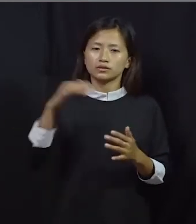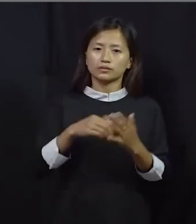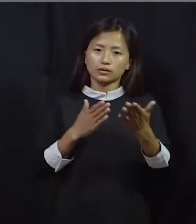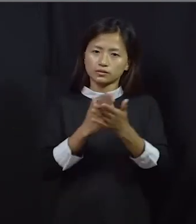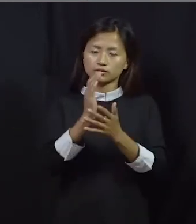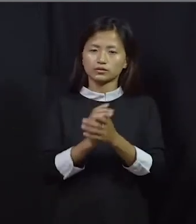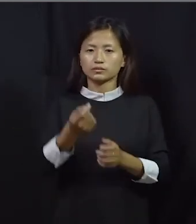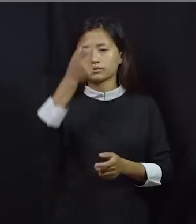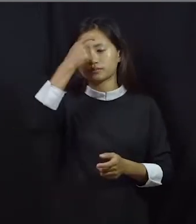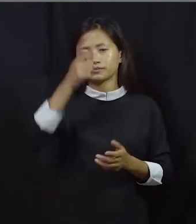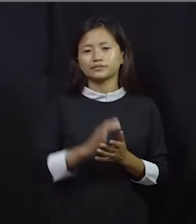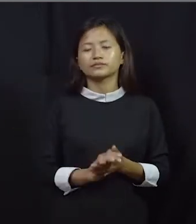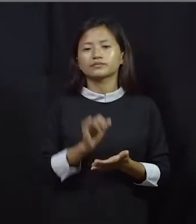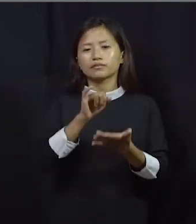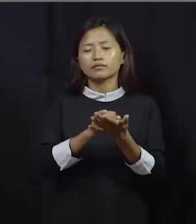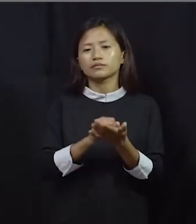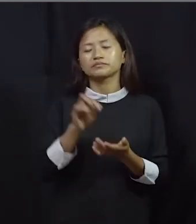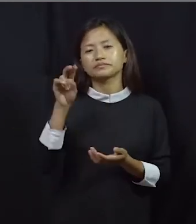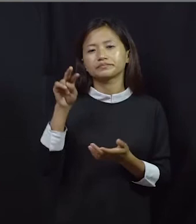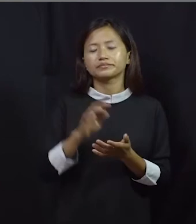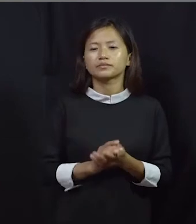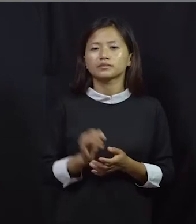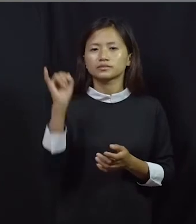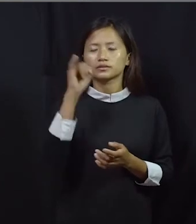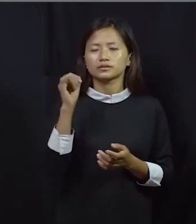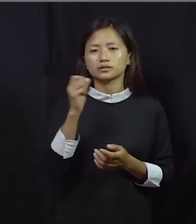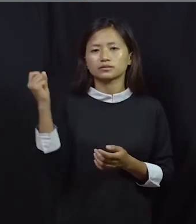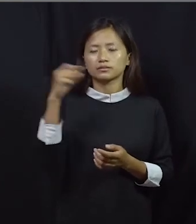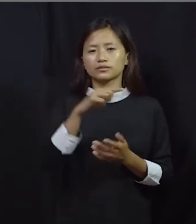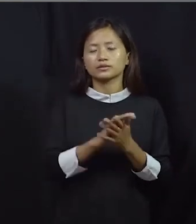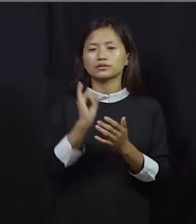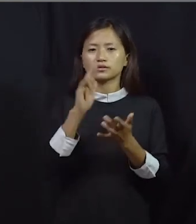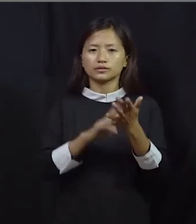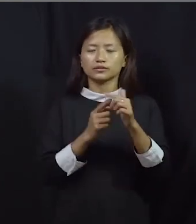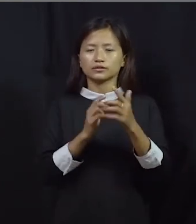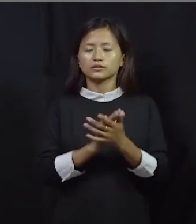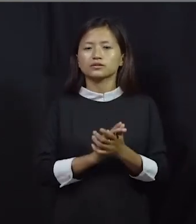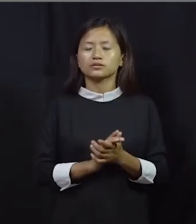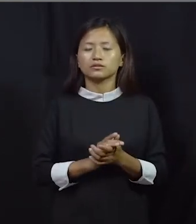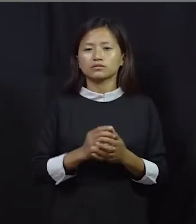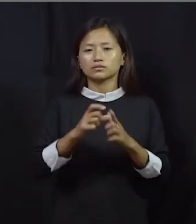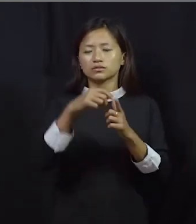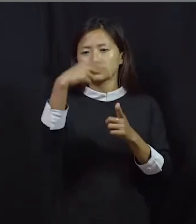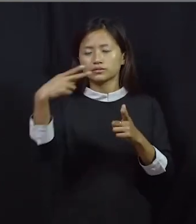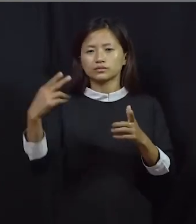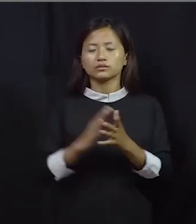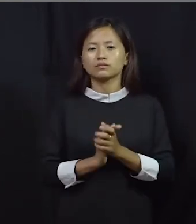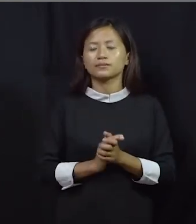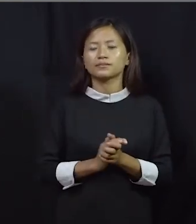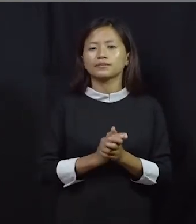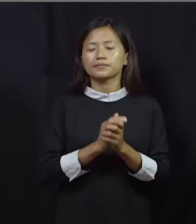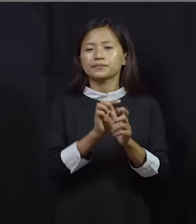type of problem, that means 6 months interest is charged on drawings by